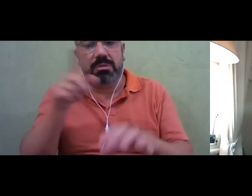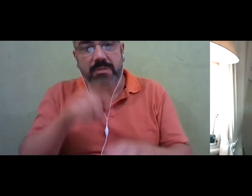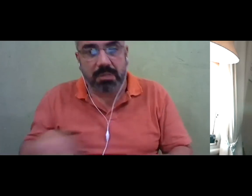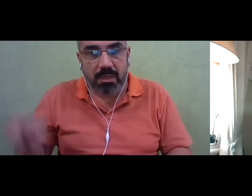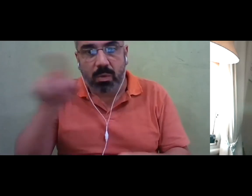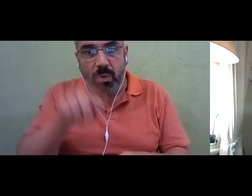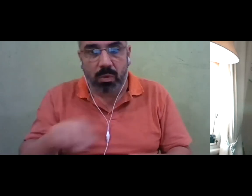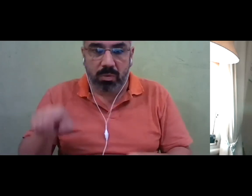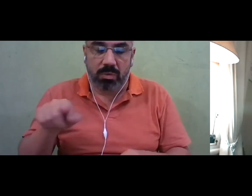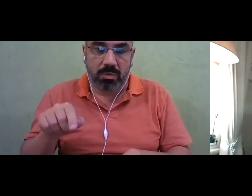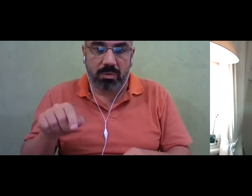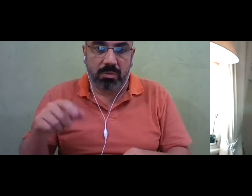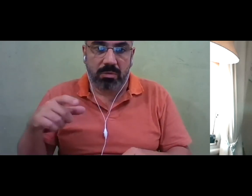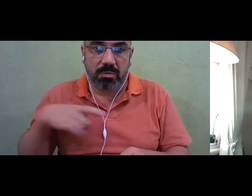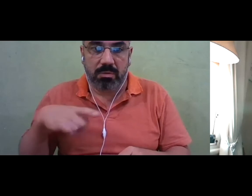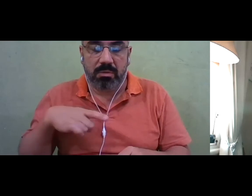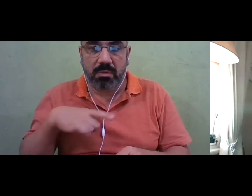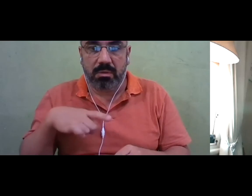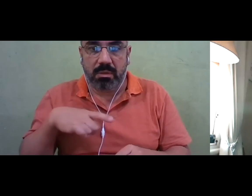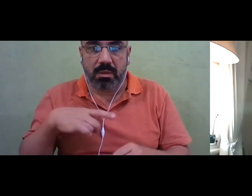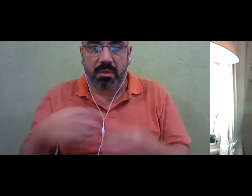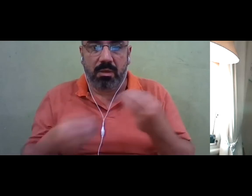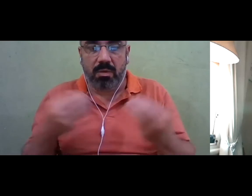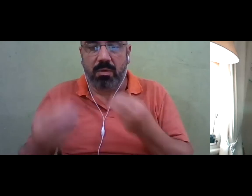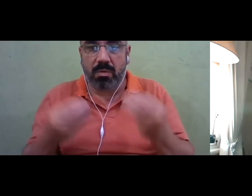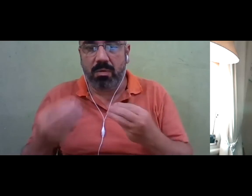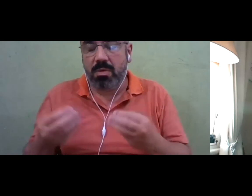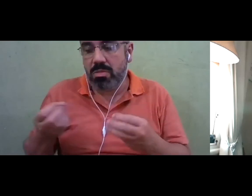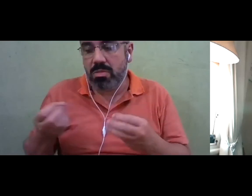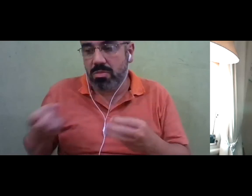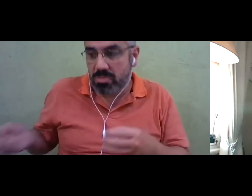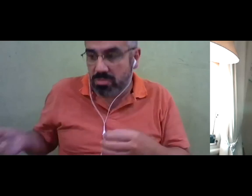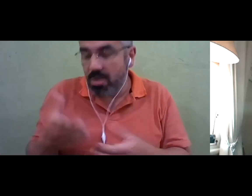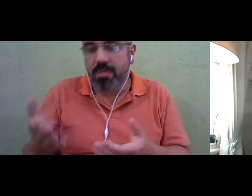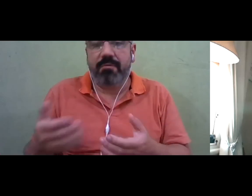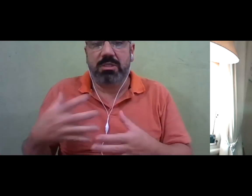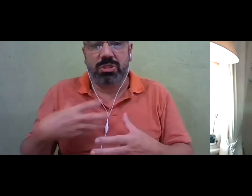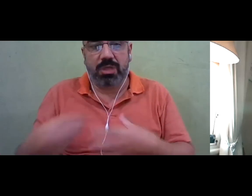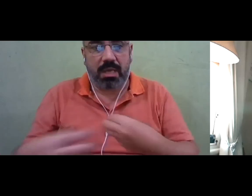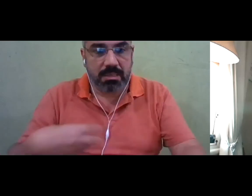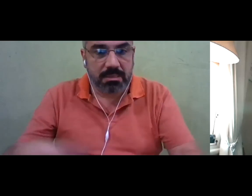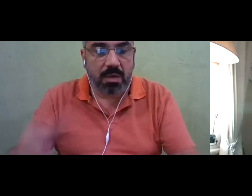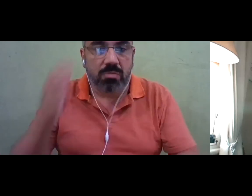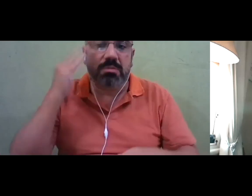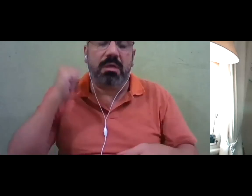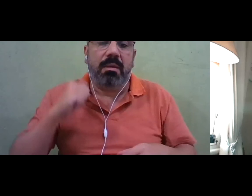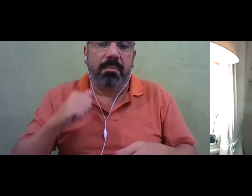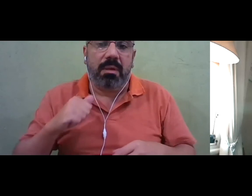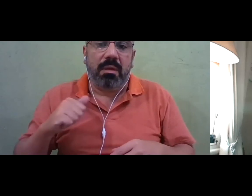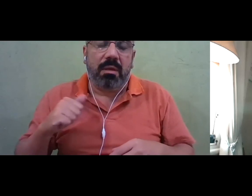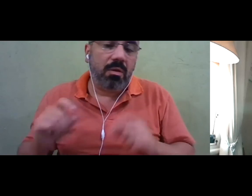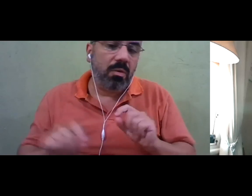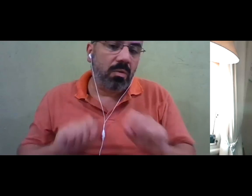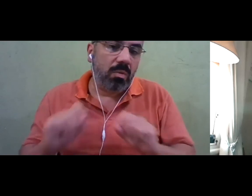problems arise. And then a new generation will say, hey, something's wrong here. And they start a new